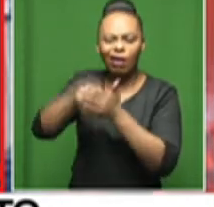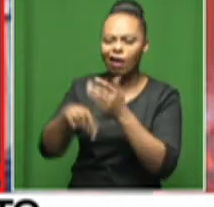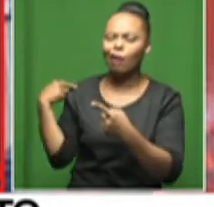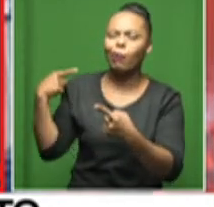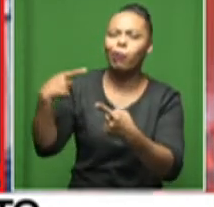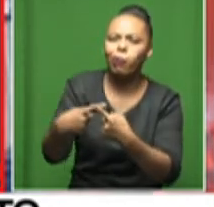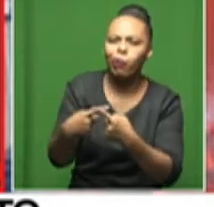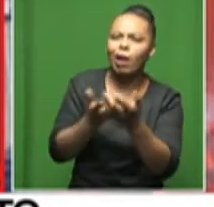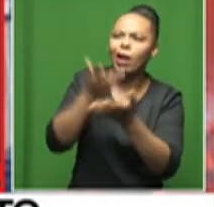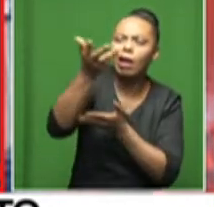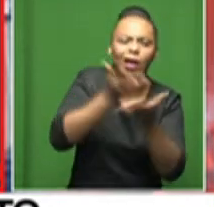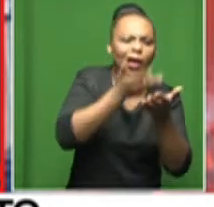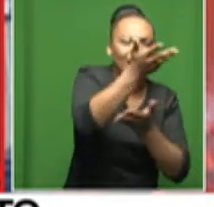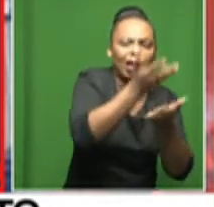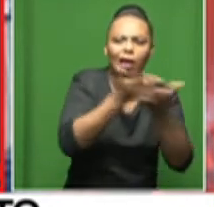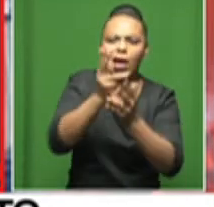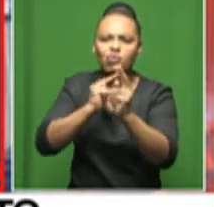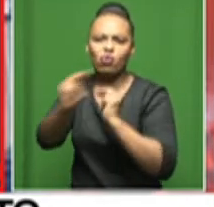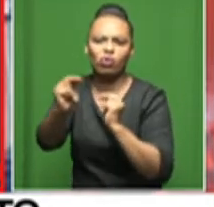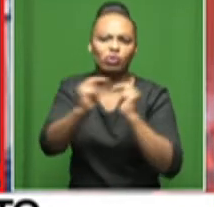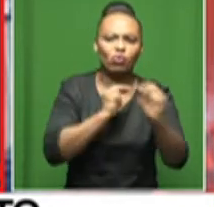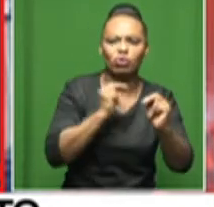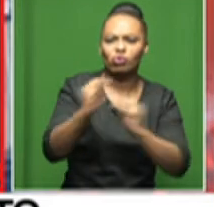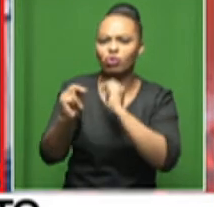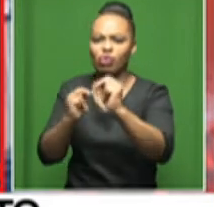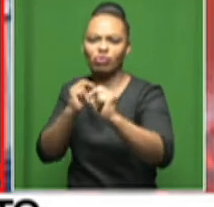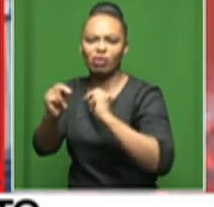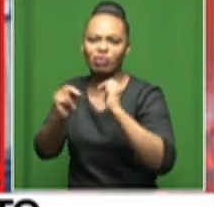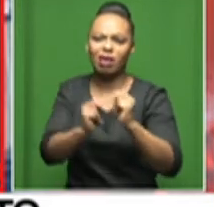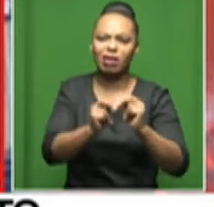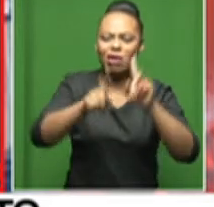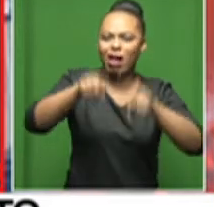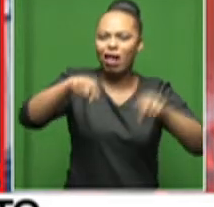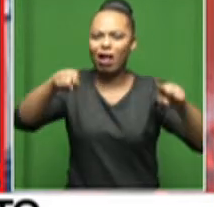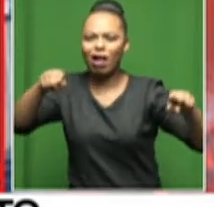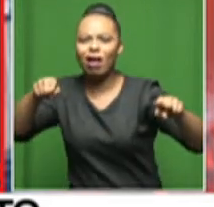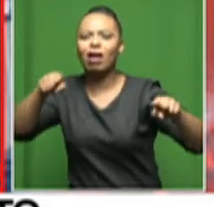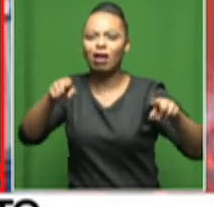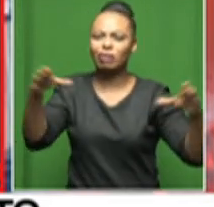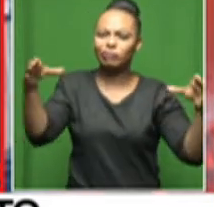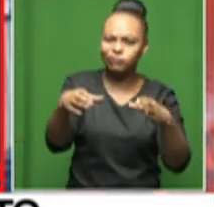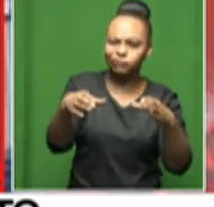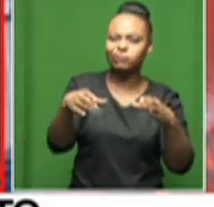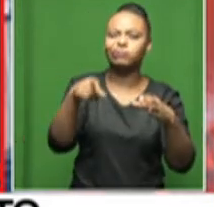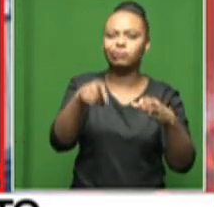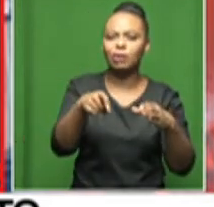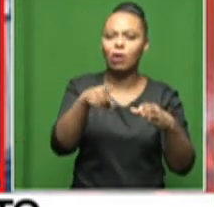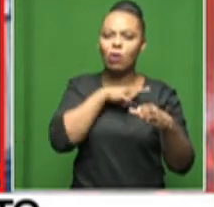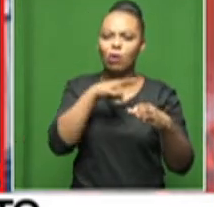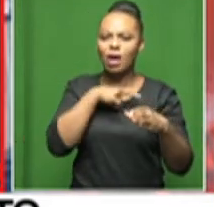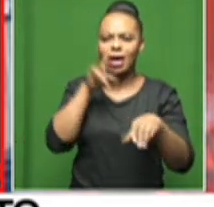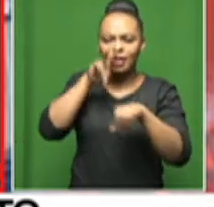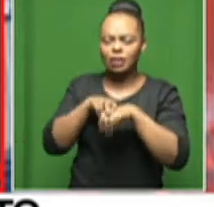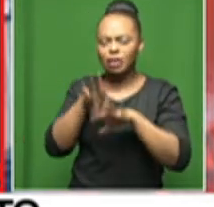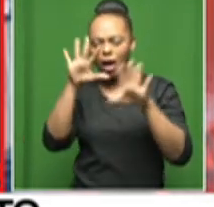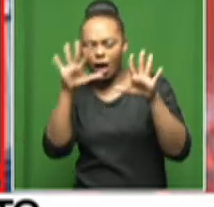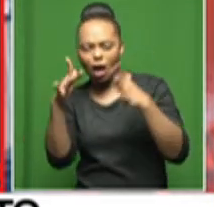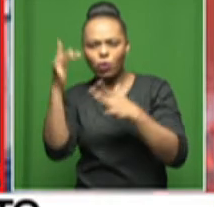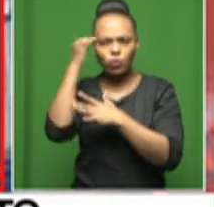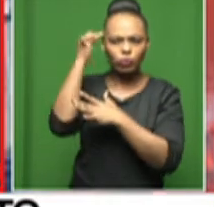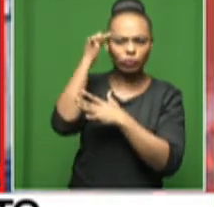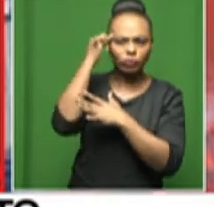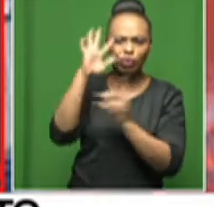realized, excuse me, when we realized that there's going to have to be a need of tweaking our strategy, we